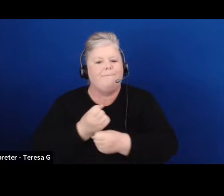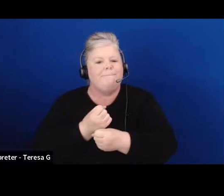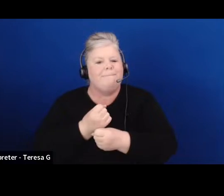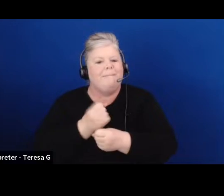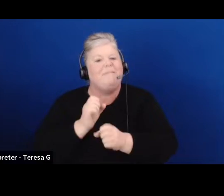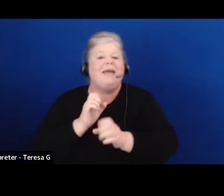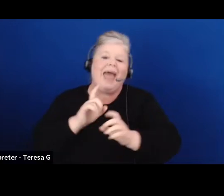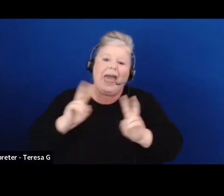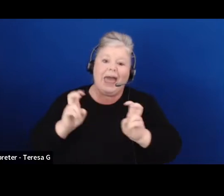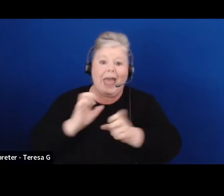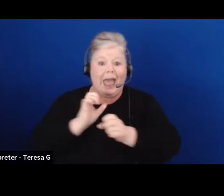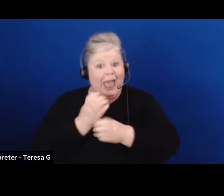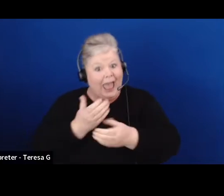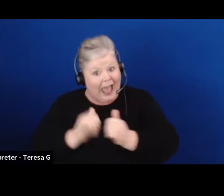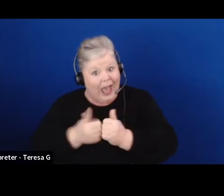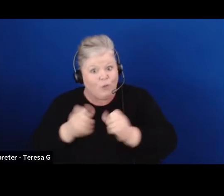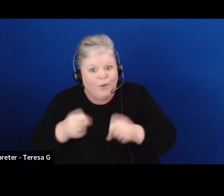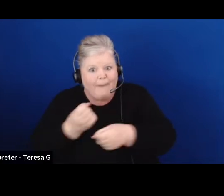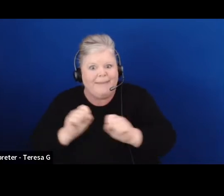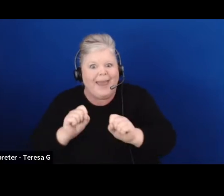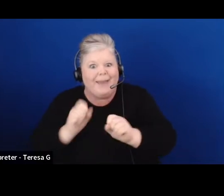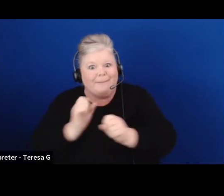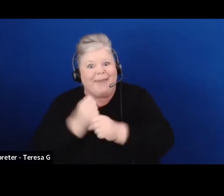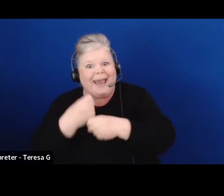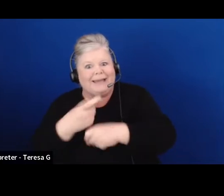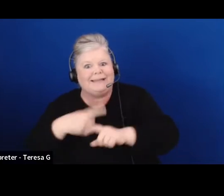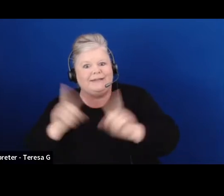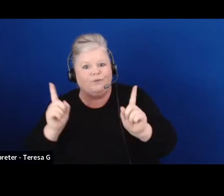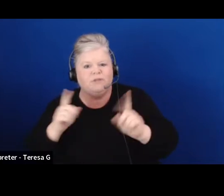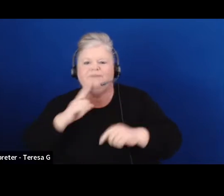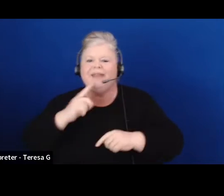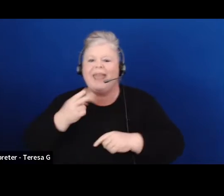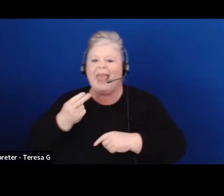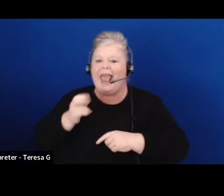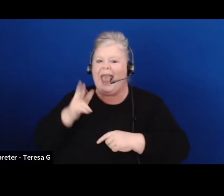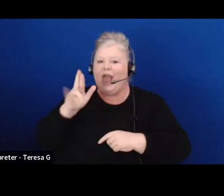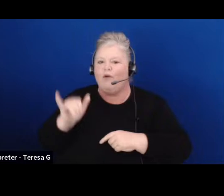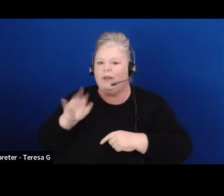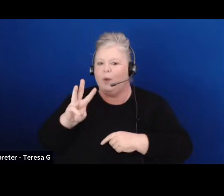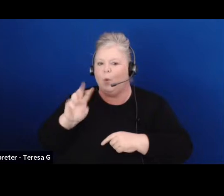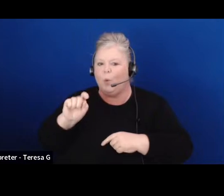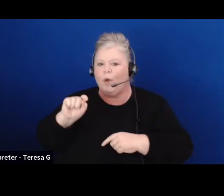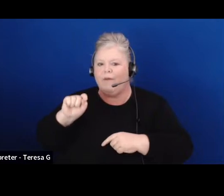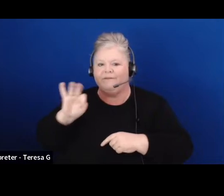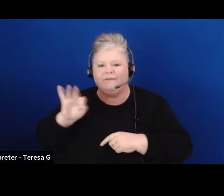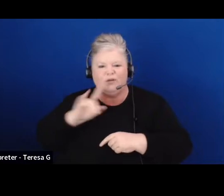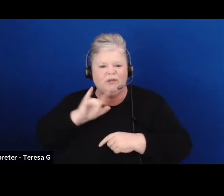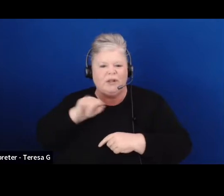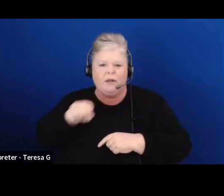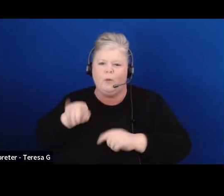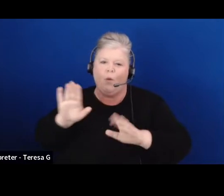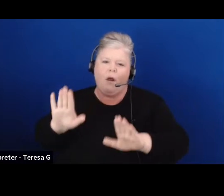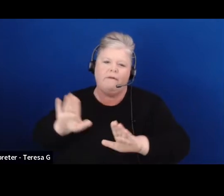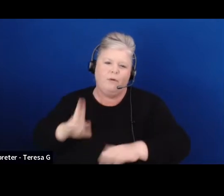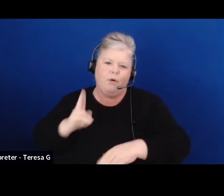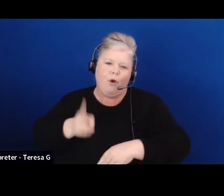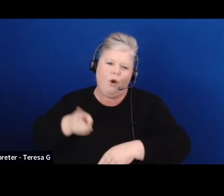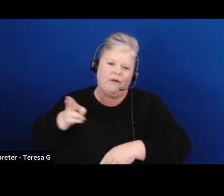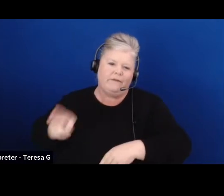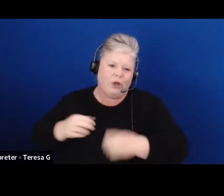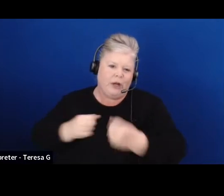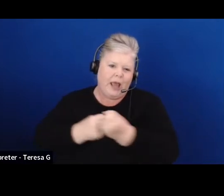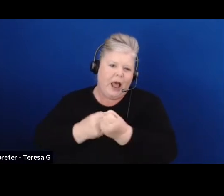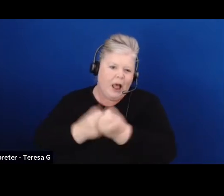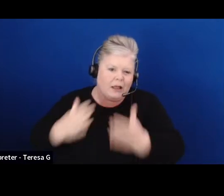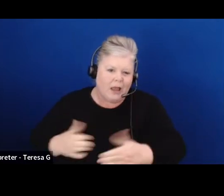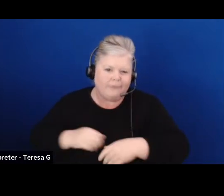is Harry Wolf. Harry Wolf is a wonderful hard of hearing advocate ally. I met